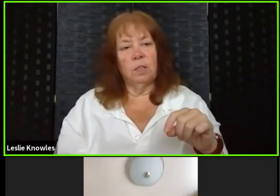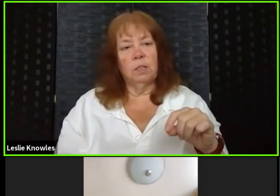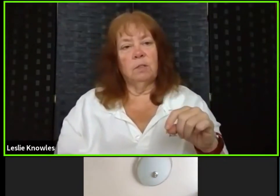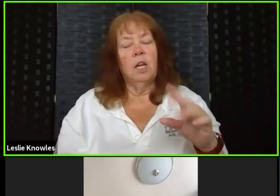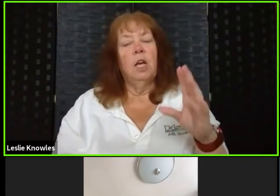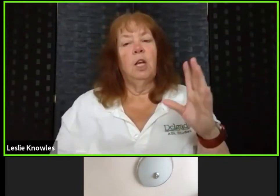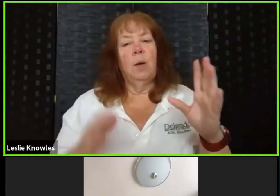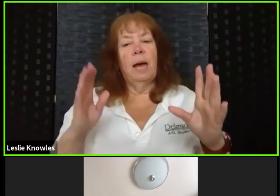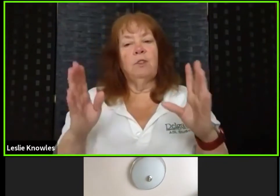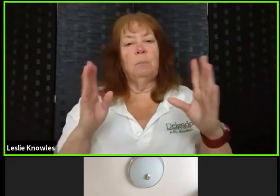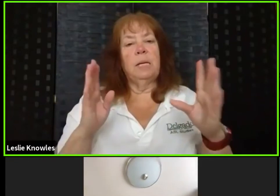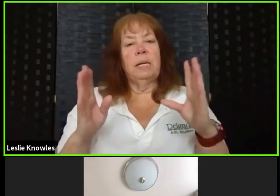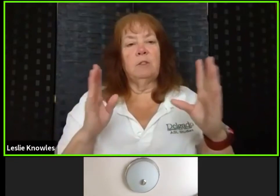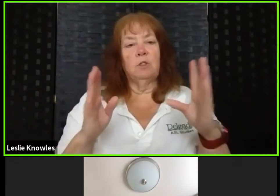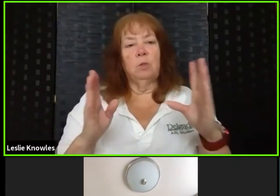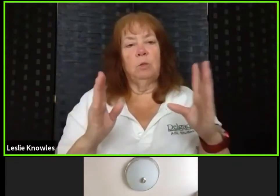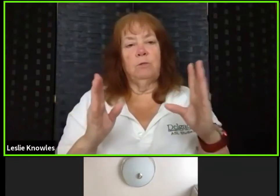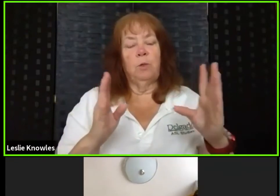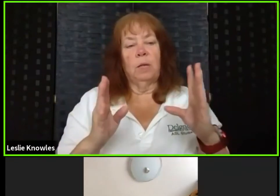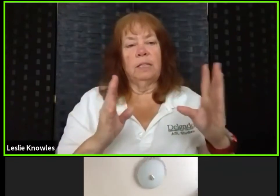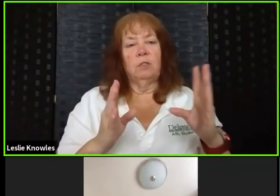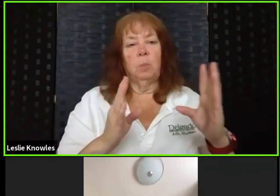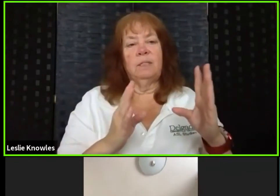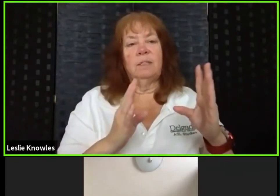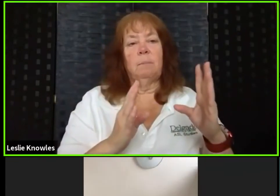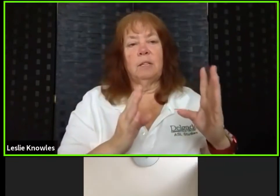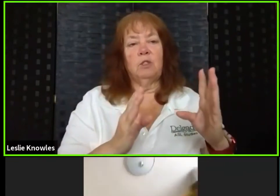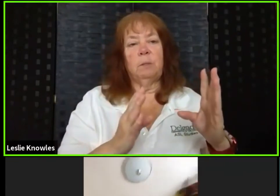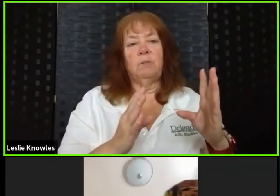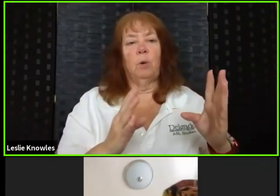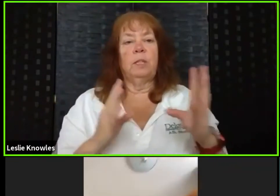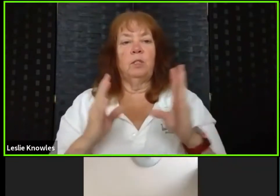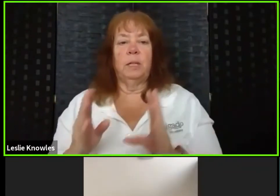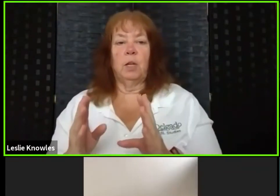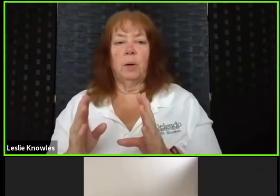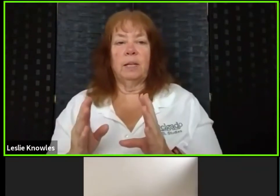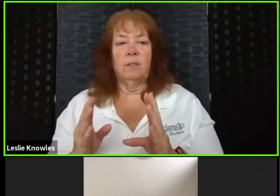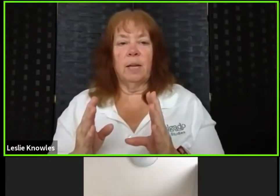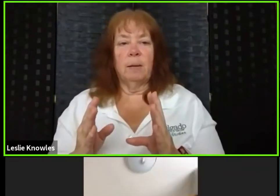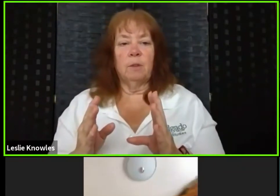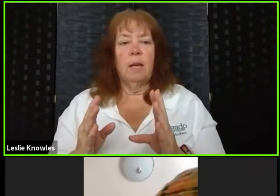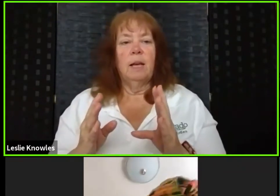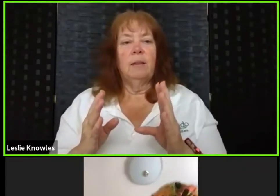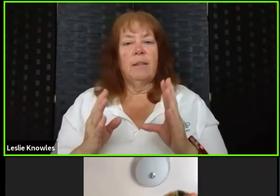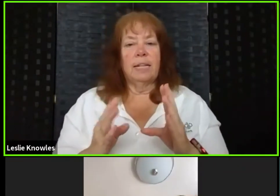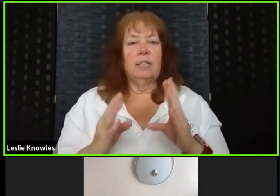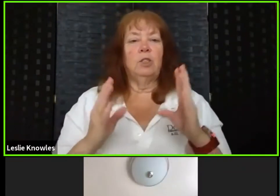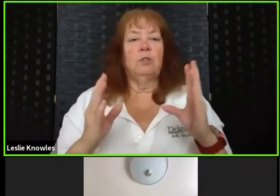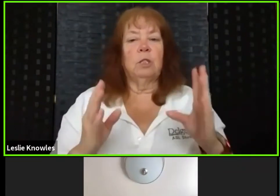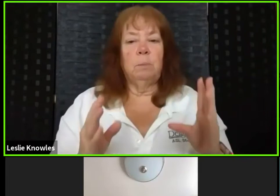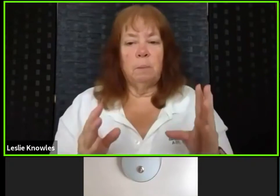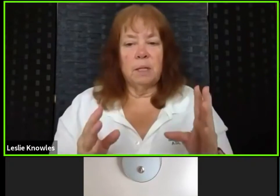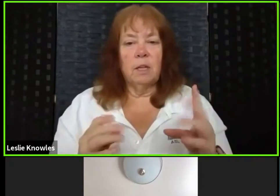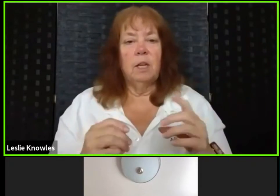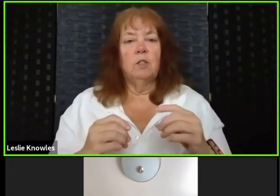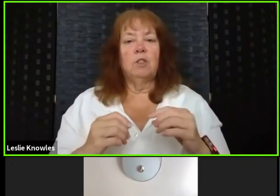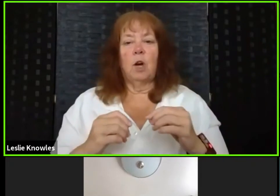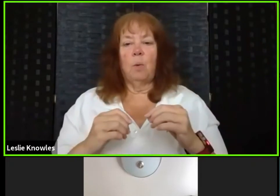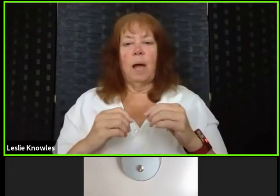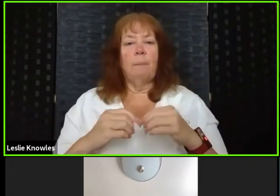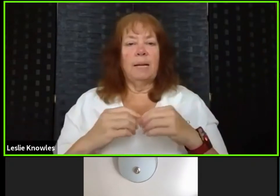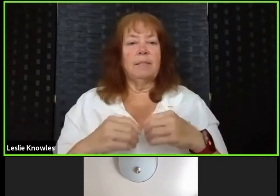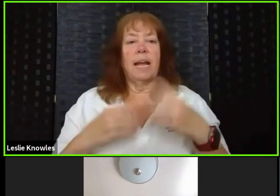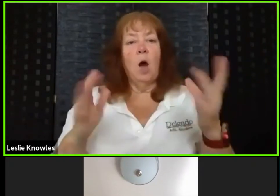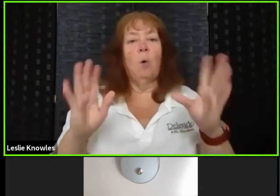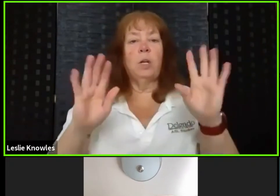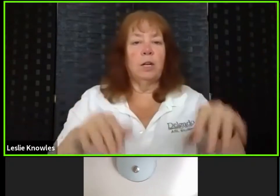ASL courses, you Mhm. have to be at school for at least one semester before we do any credit exams. That again shows commitment. So